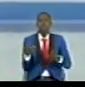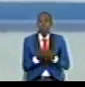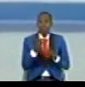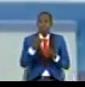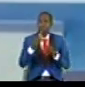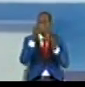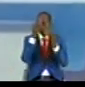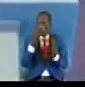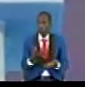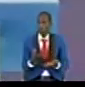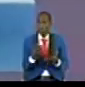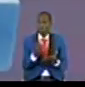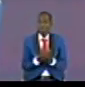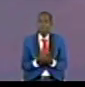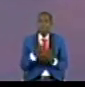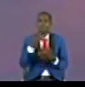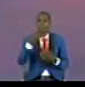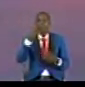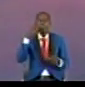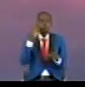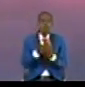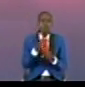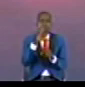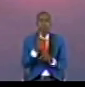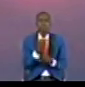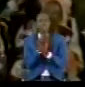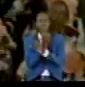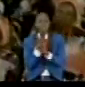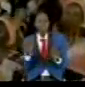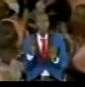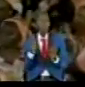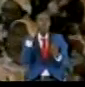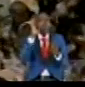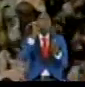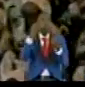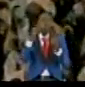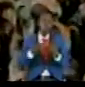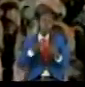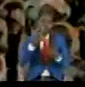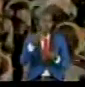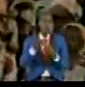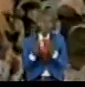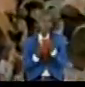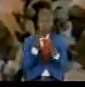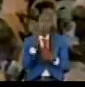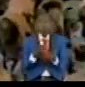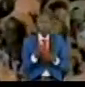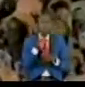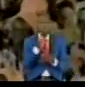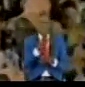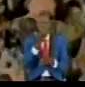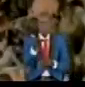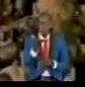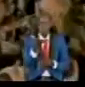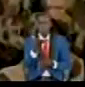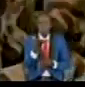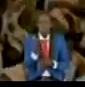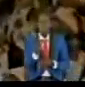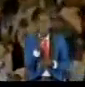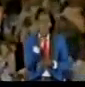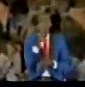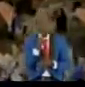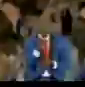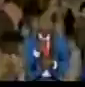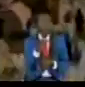the promised redemption will come to you. Amen. Are you there? Yes. Where are you? Amen.